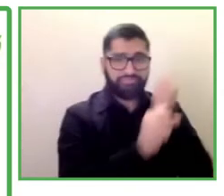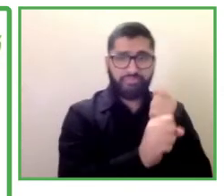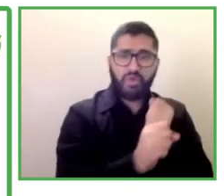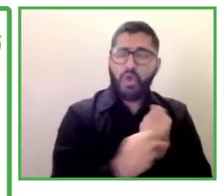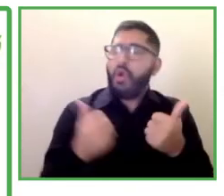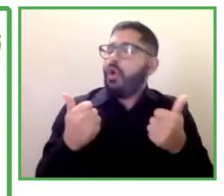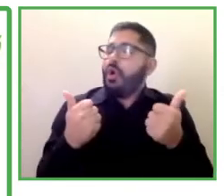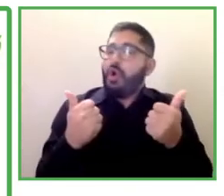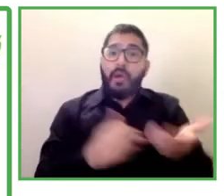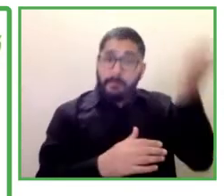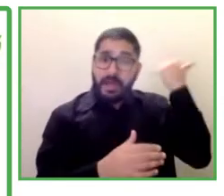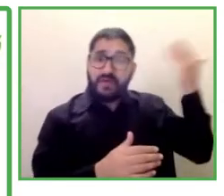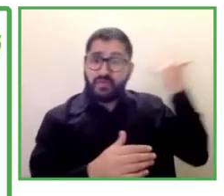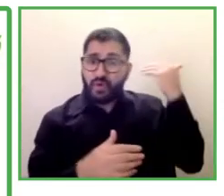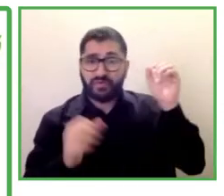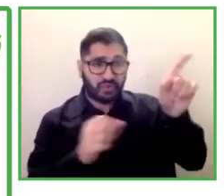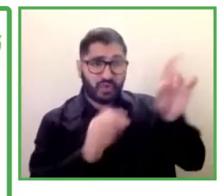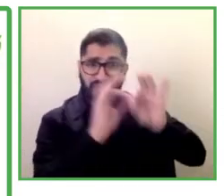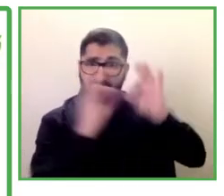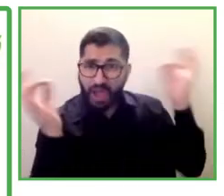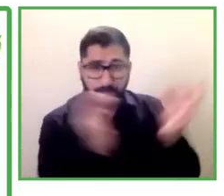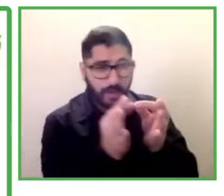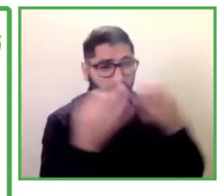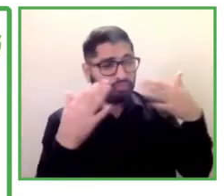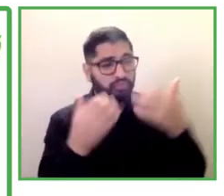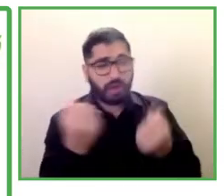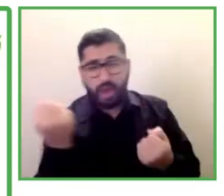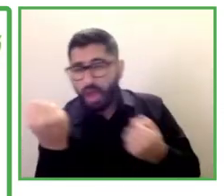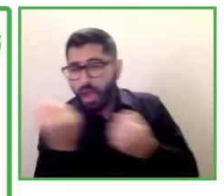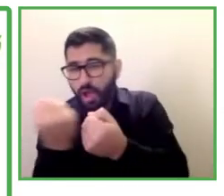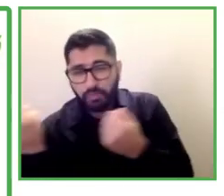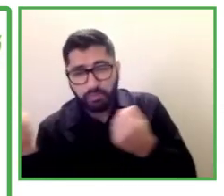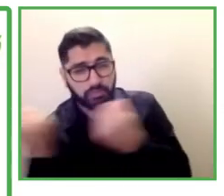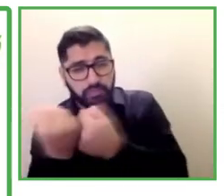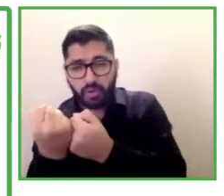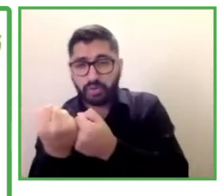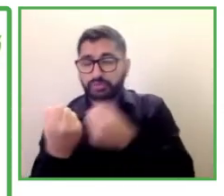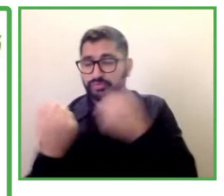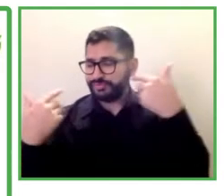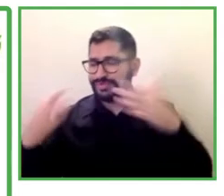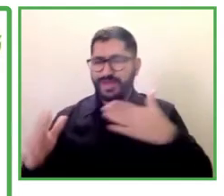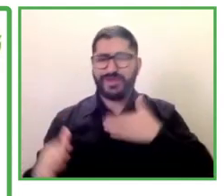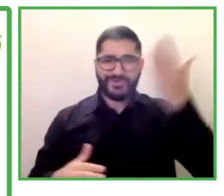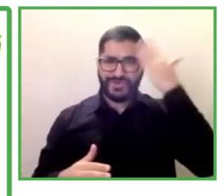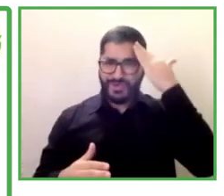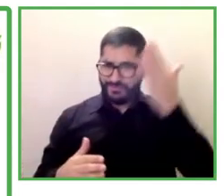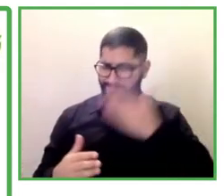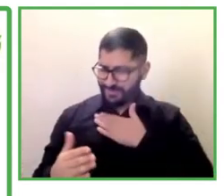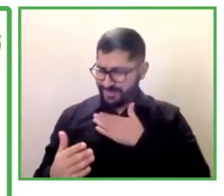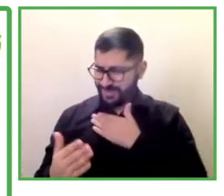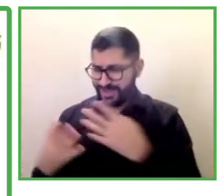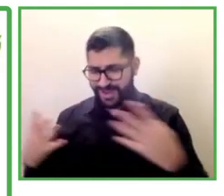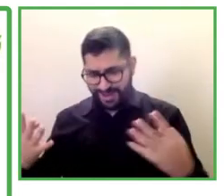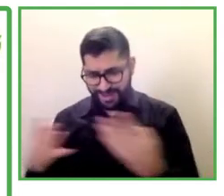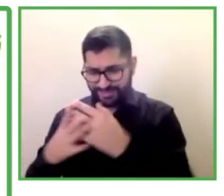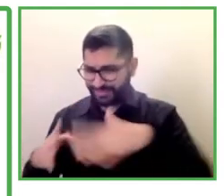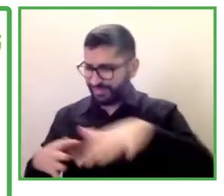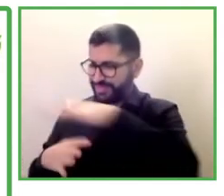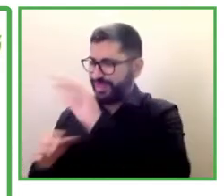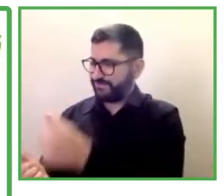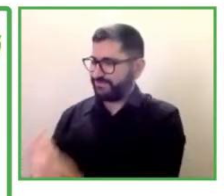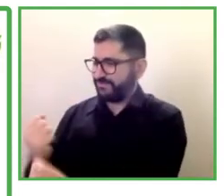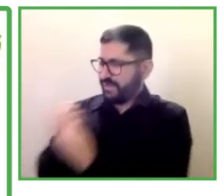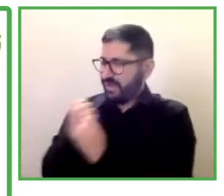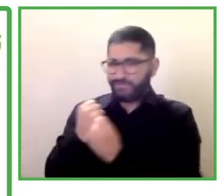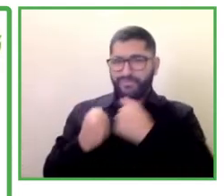no support whatsoever. And they have found this network of support thanks to APSA. We have given them